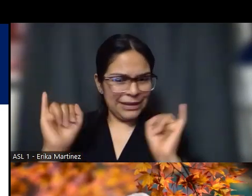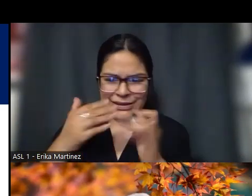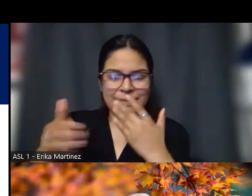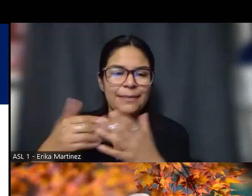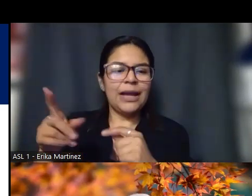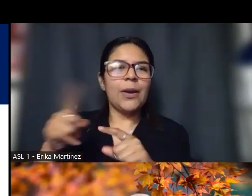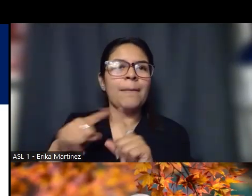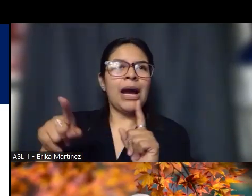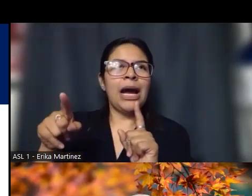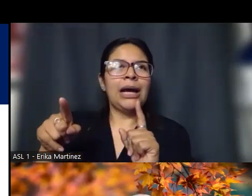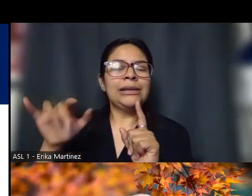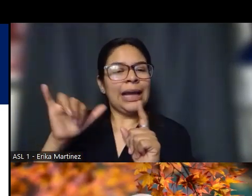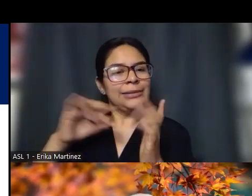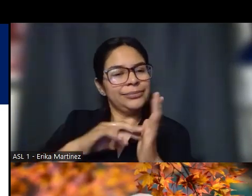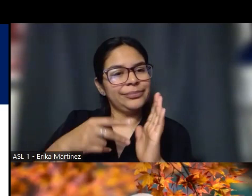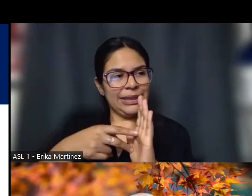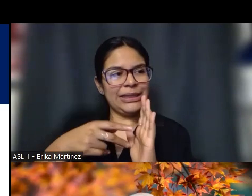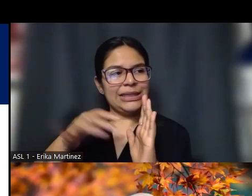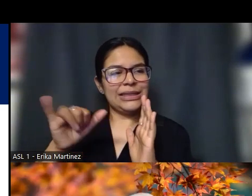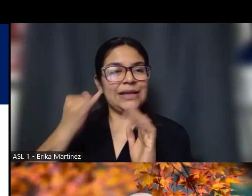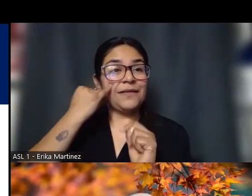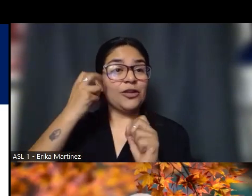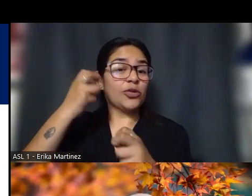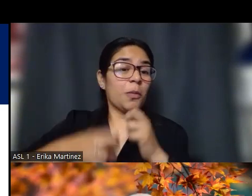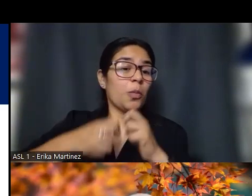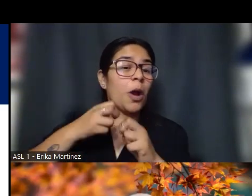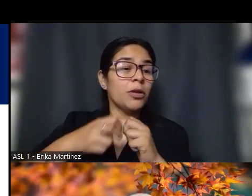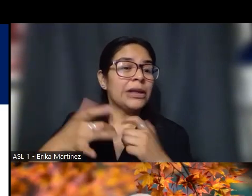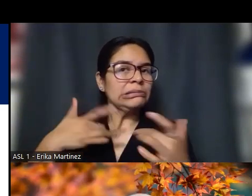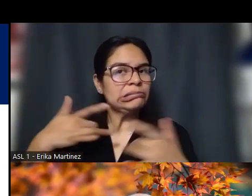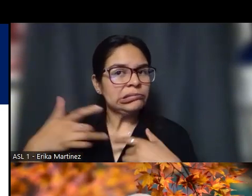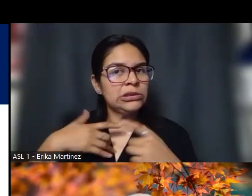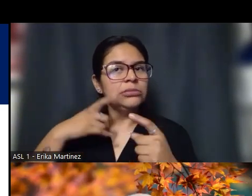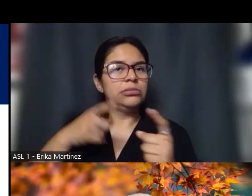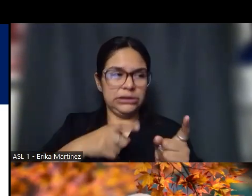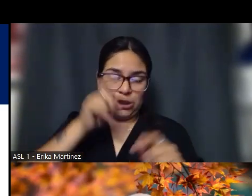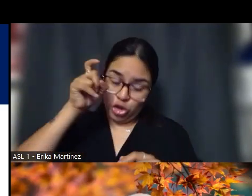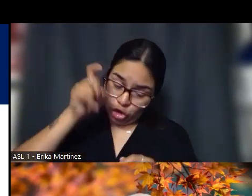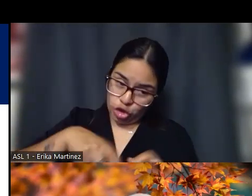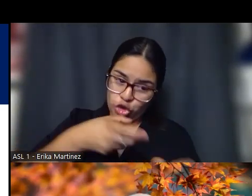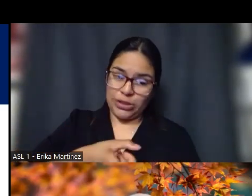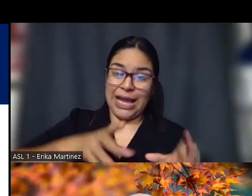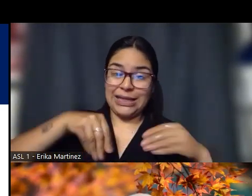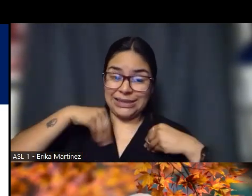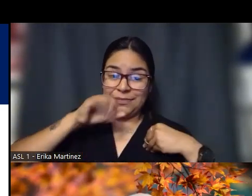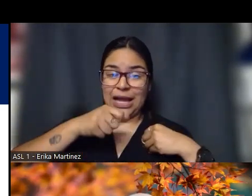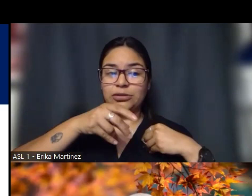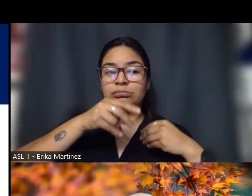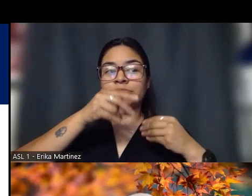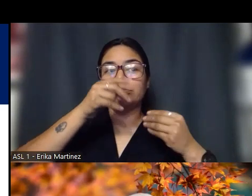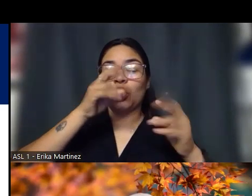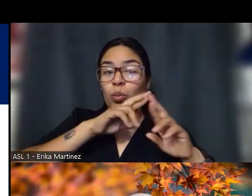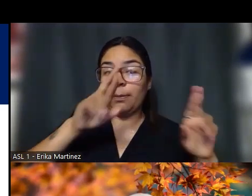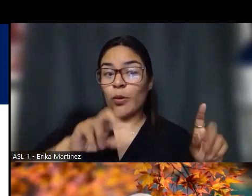is an issue that is concerning, they should take a report and initiate an